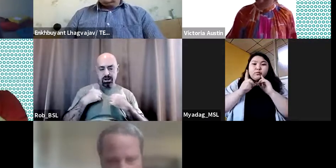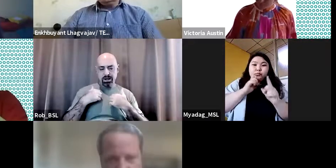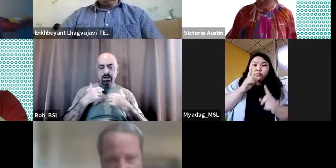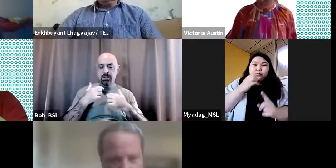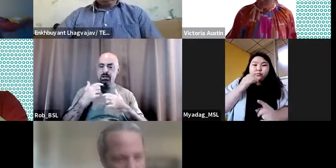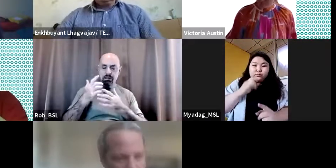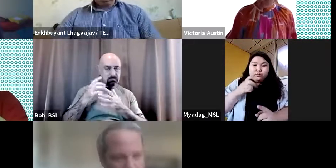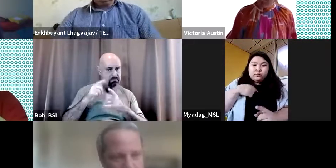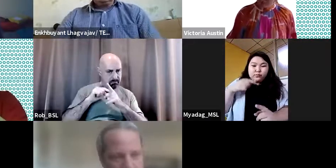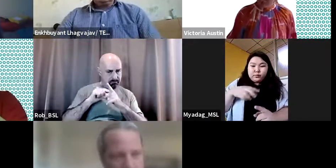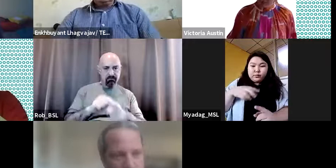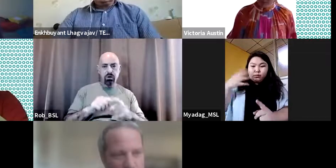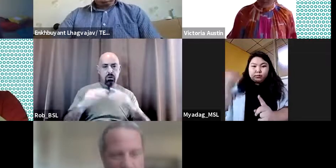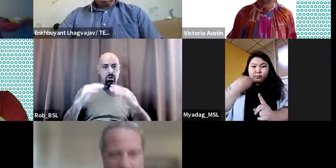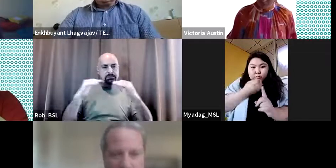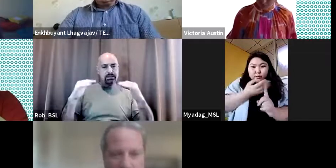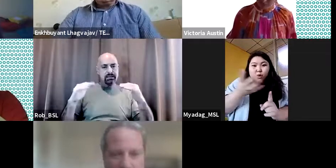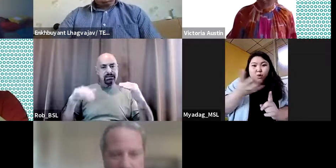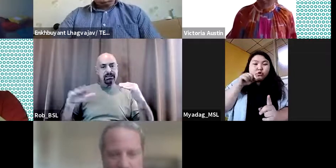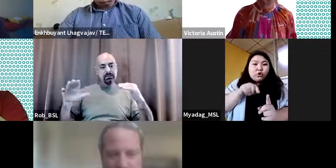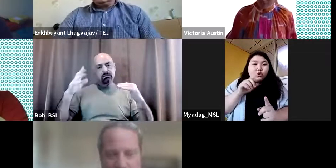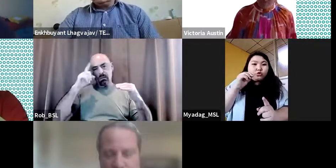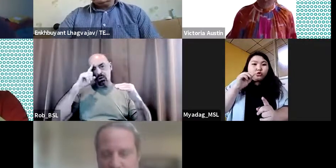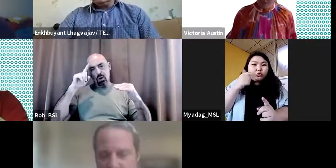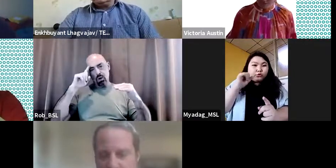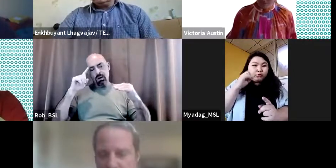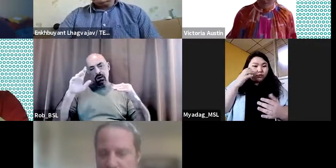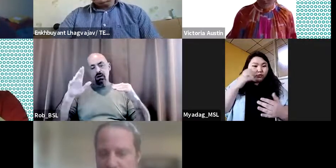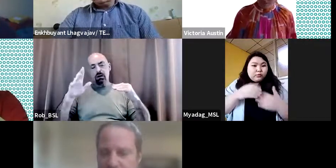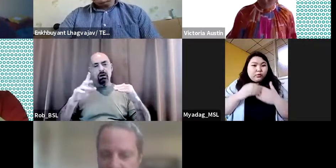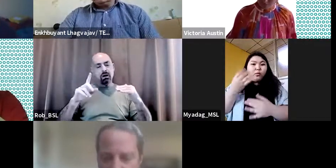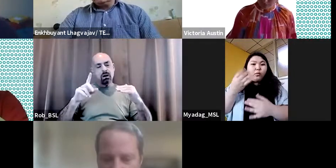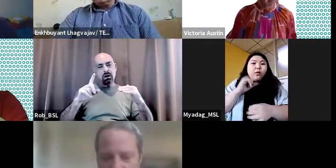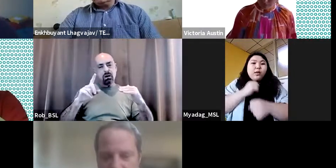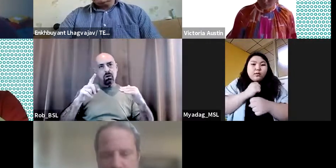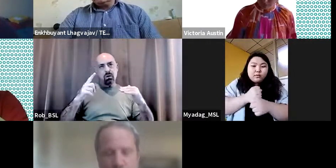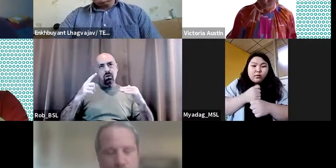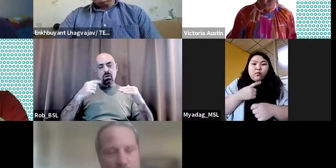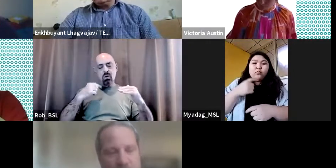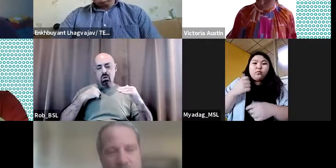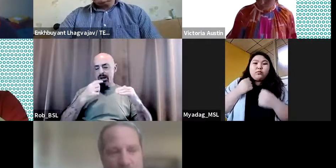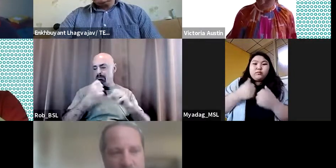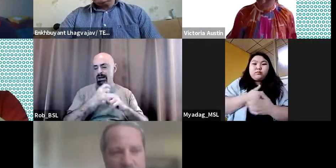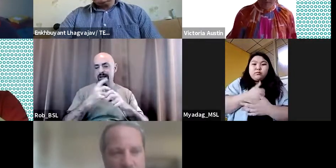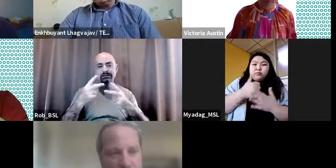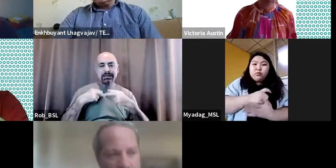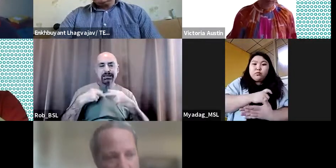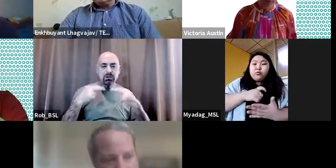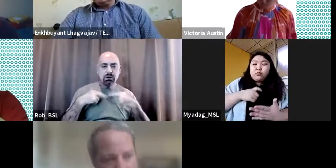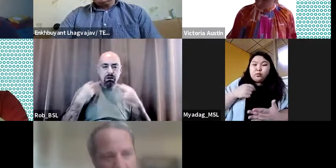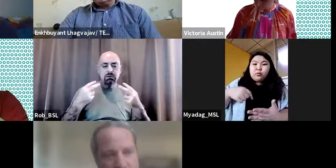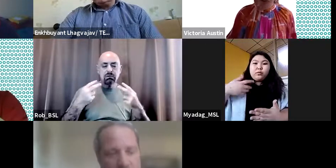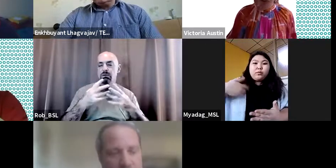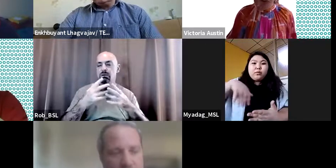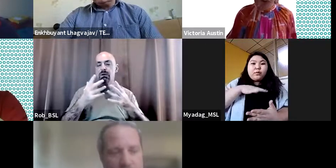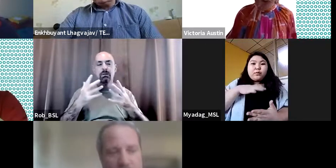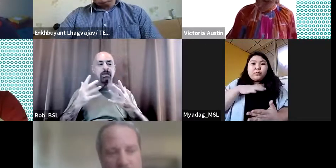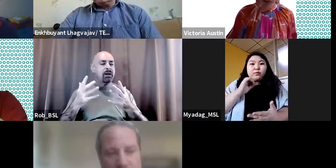that's already there in Mongolia. We are designing kindergarten, public space, public